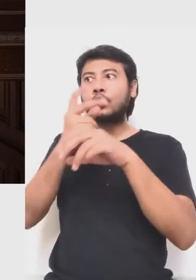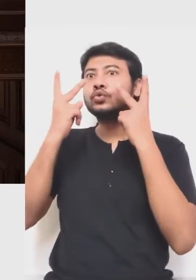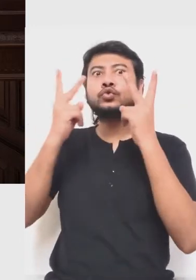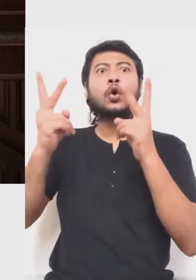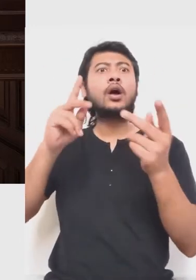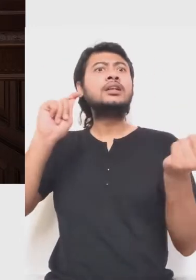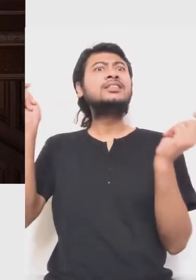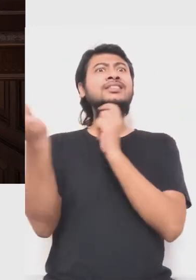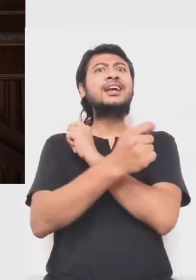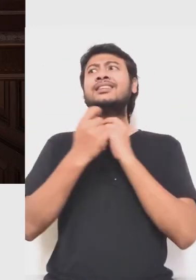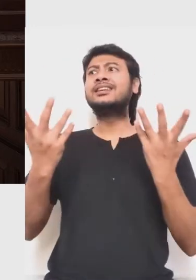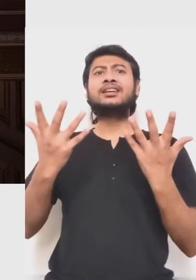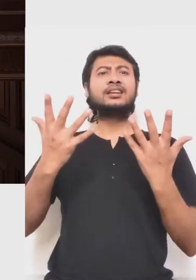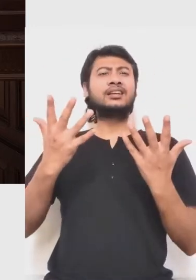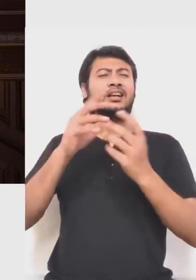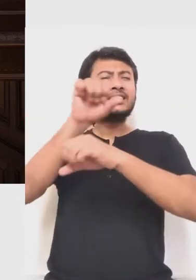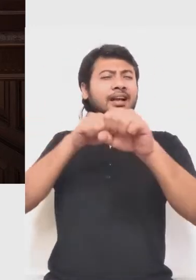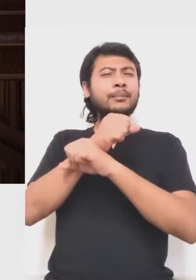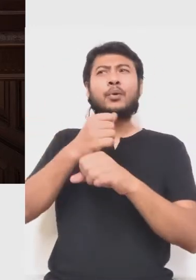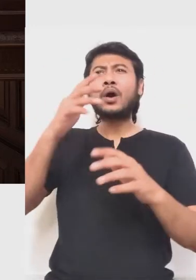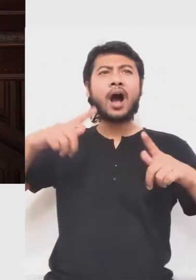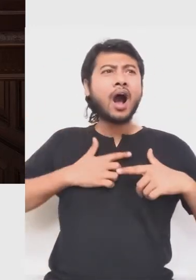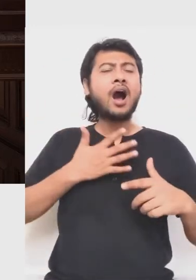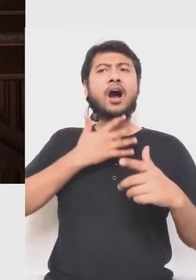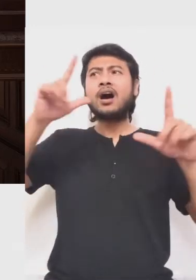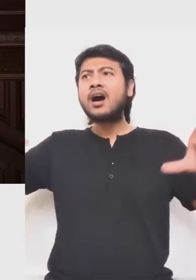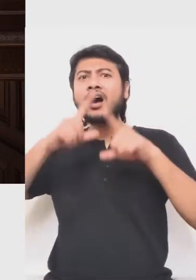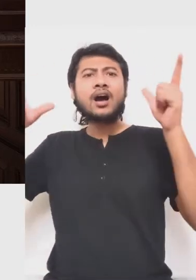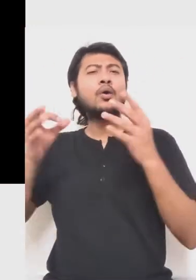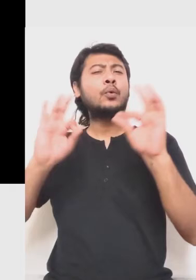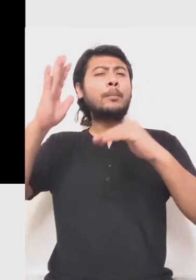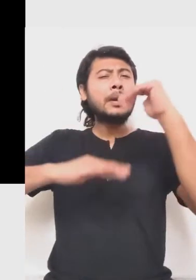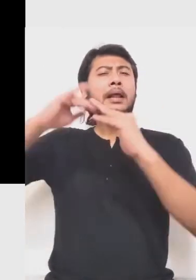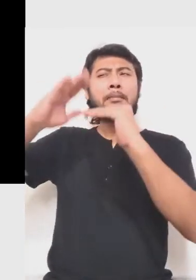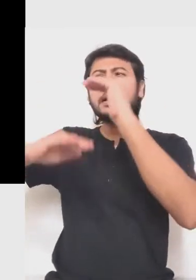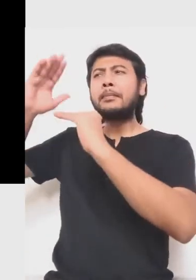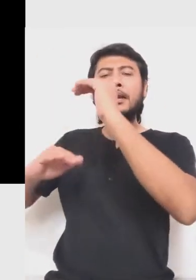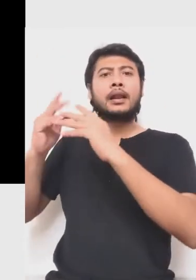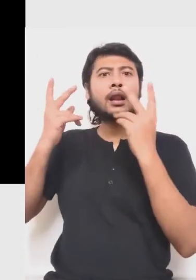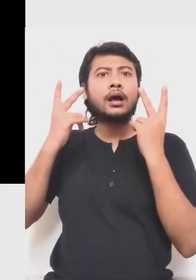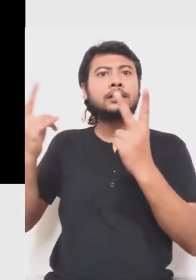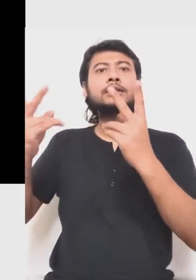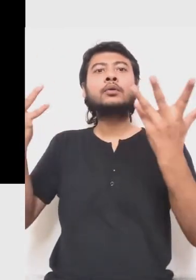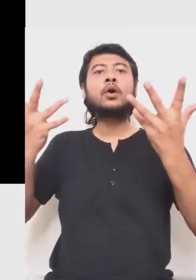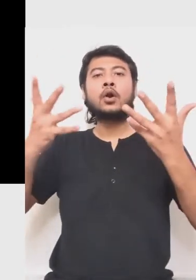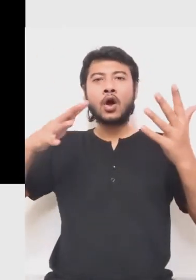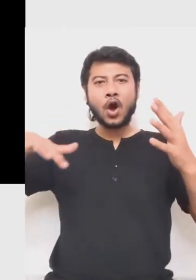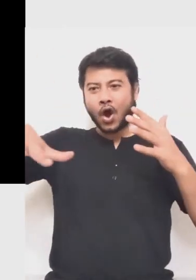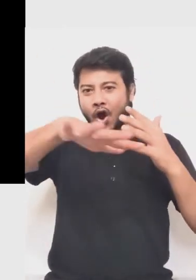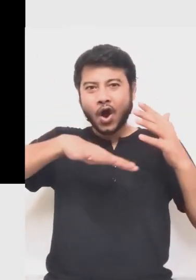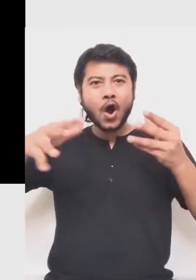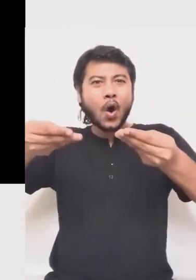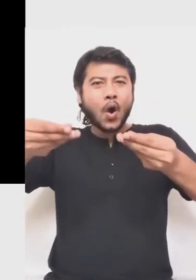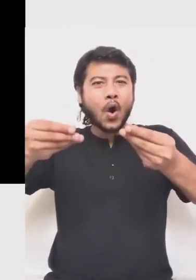realized that land everywhere in Singapore was being cleared and new buildings were being constructed. Observing the resulting soil erosion